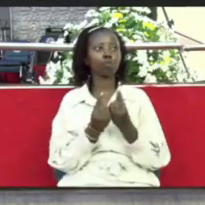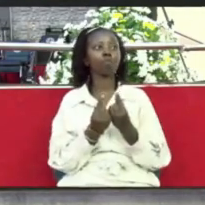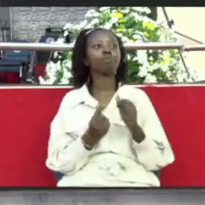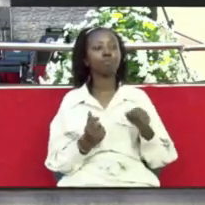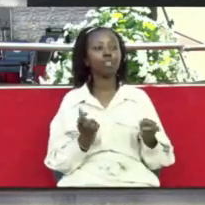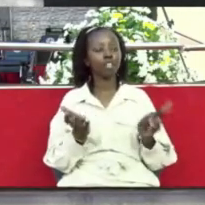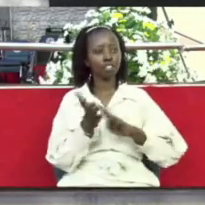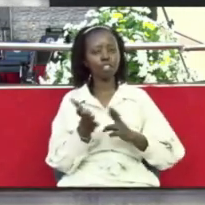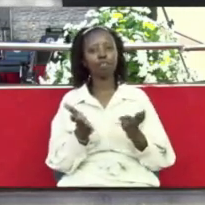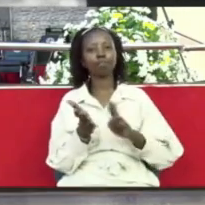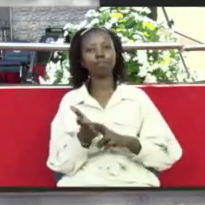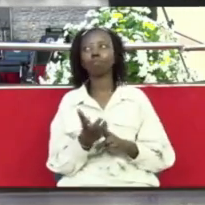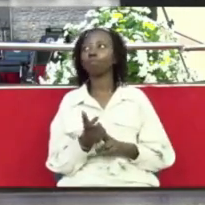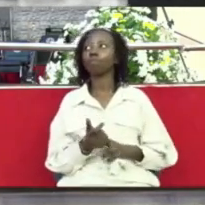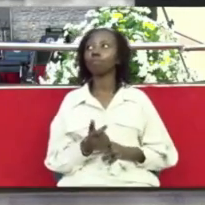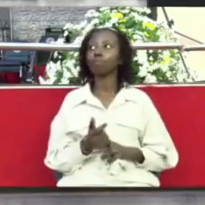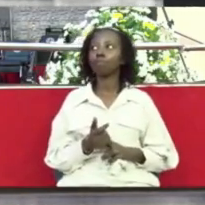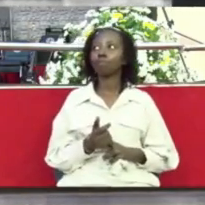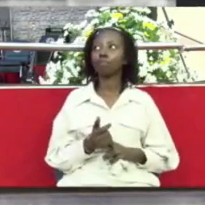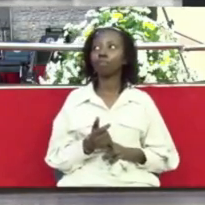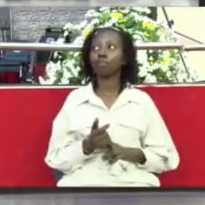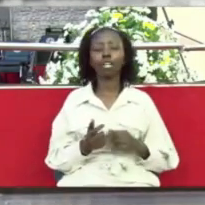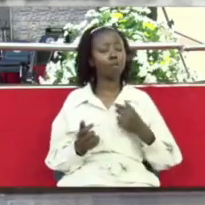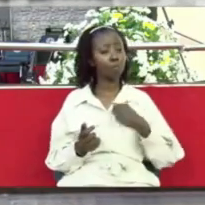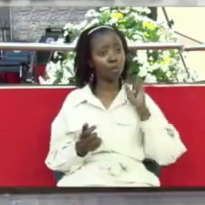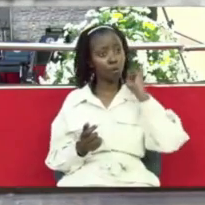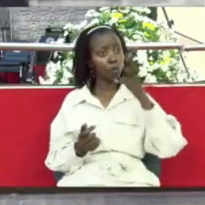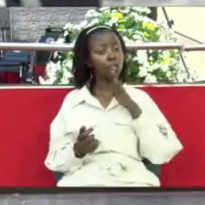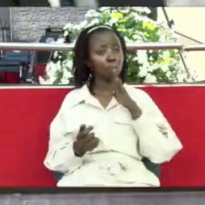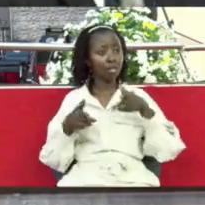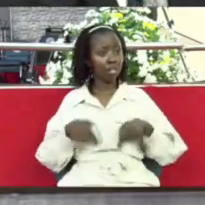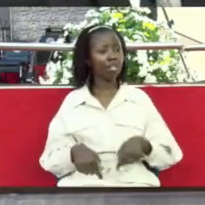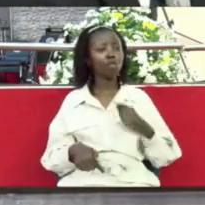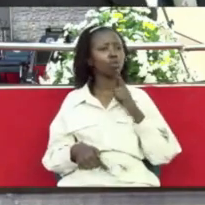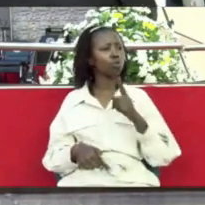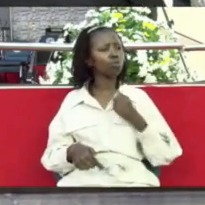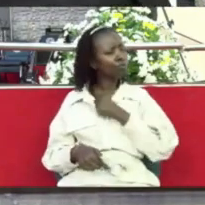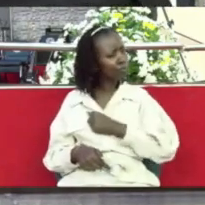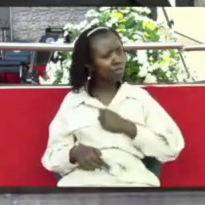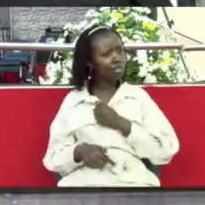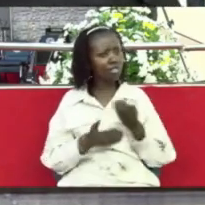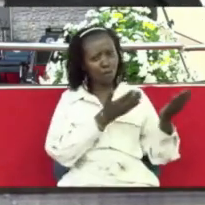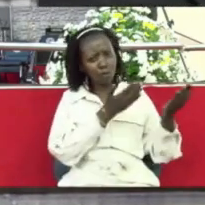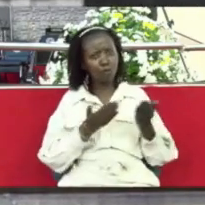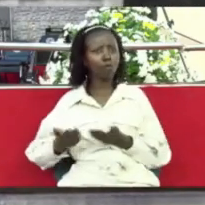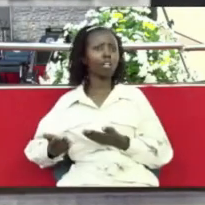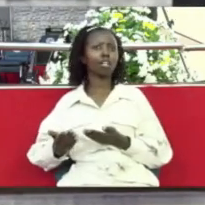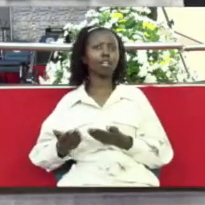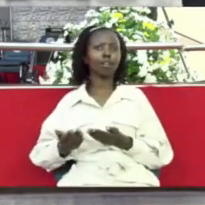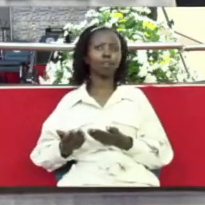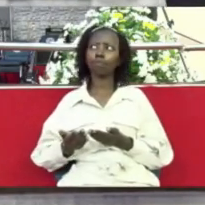ili tujue vyema vipi tutakavyokuhudumia. And I will be here, so please come and hug my neck, introduce